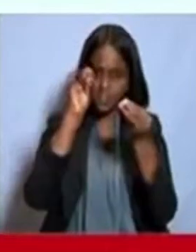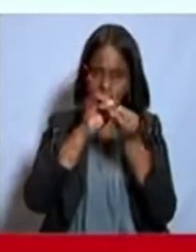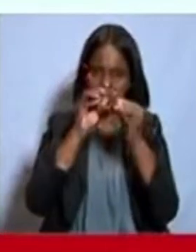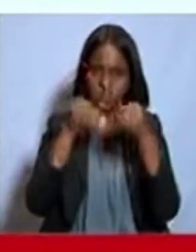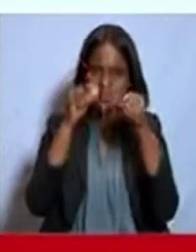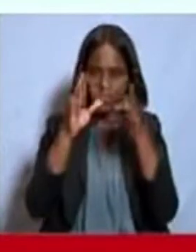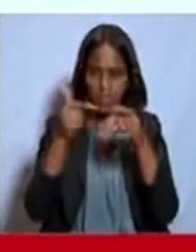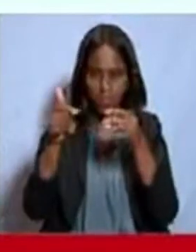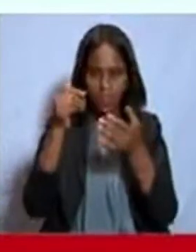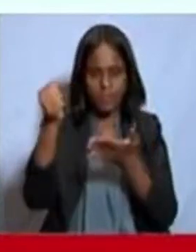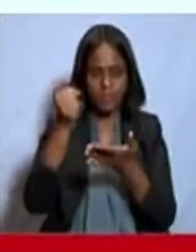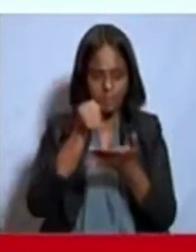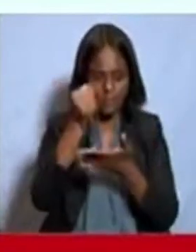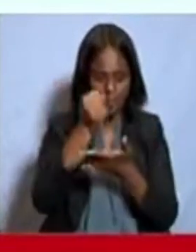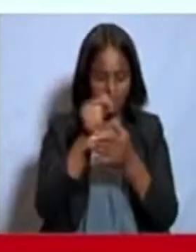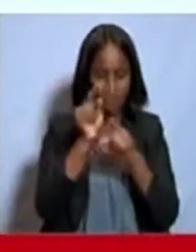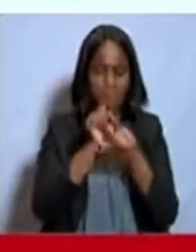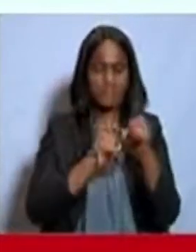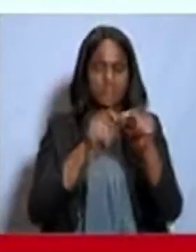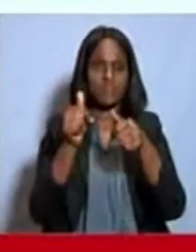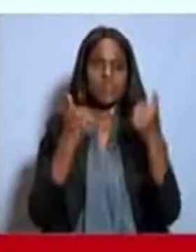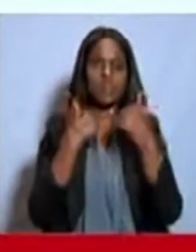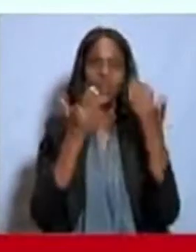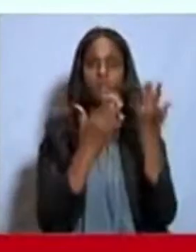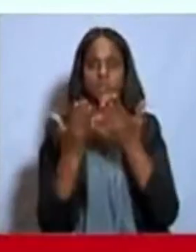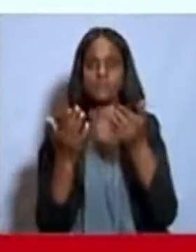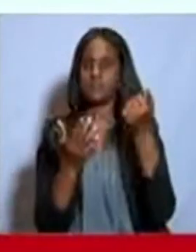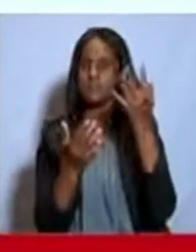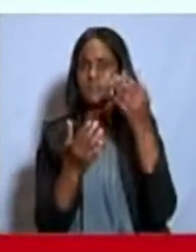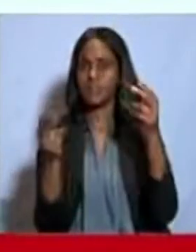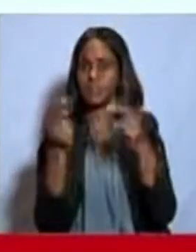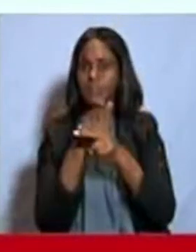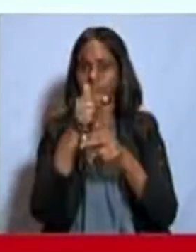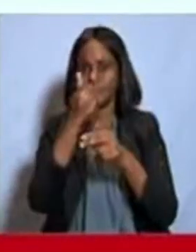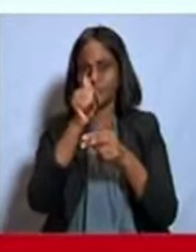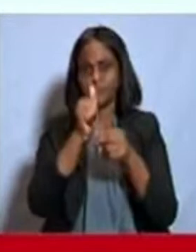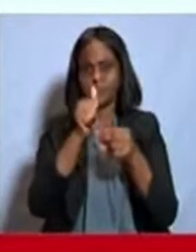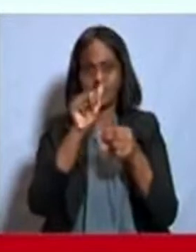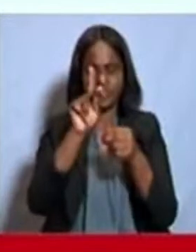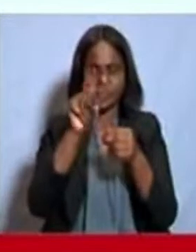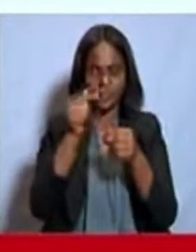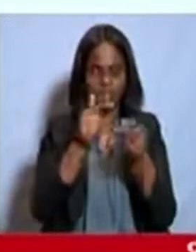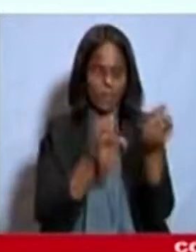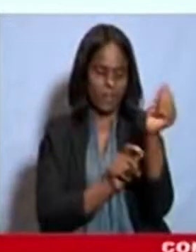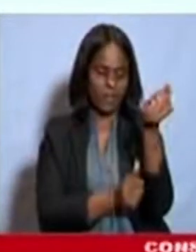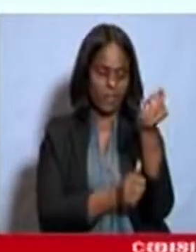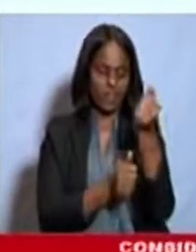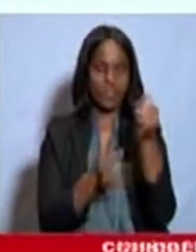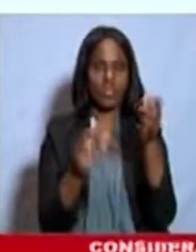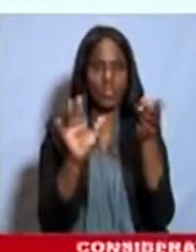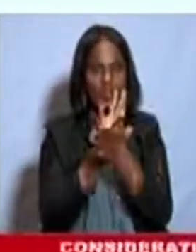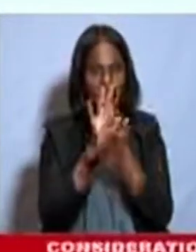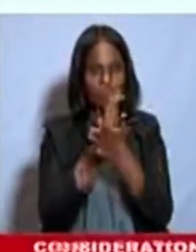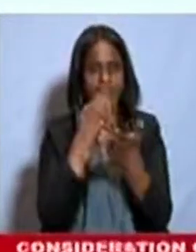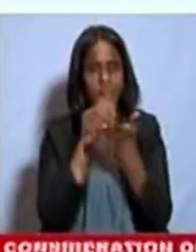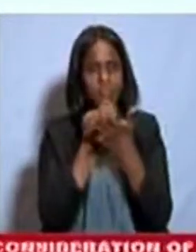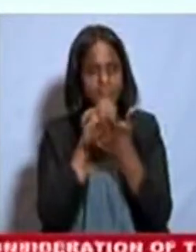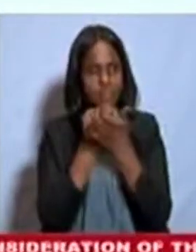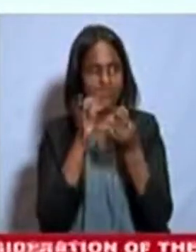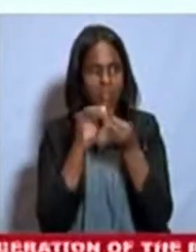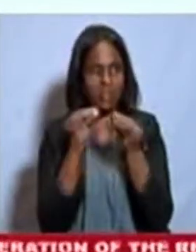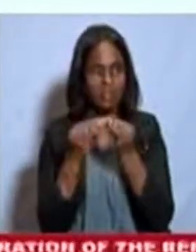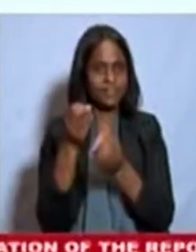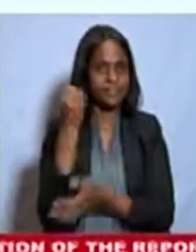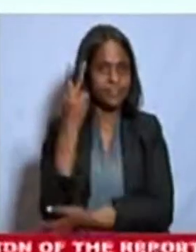supplier was engaged and has since delivered the 15 by 10 kg maize seed. Documentary evidence, Appendix